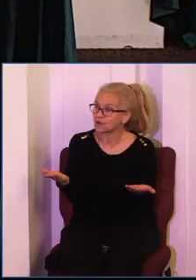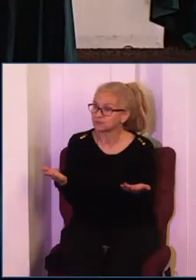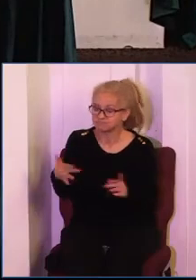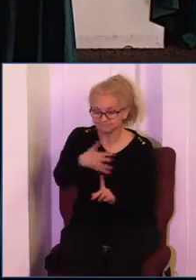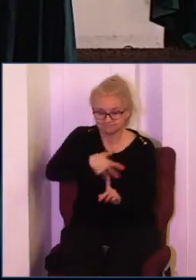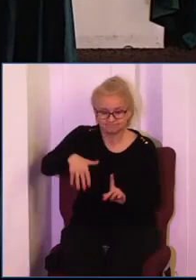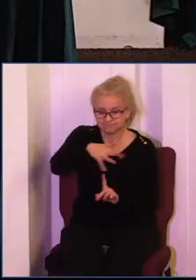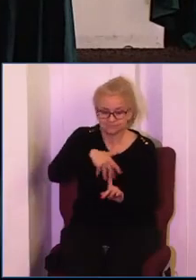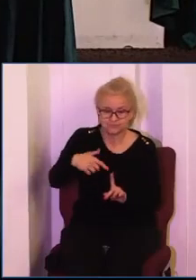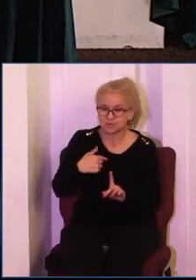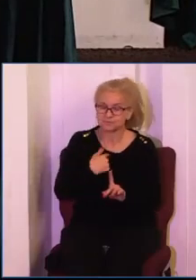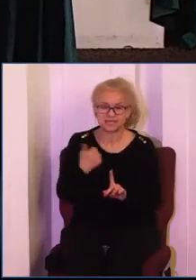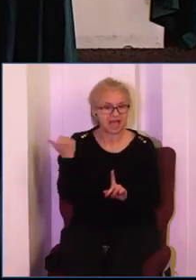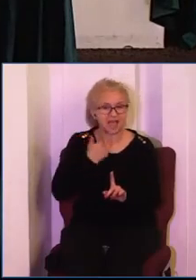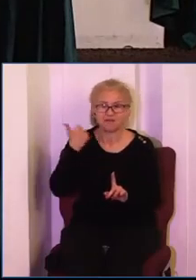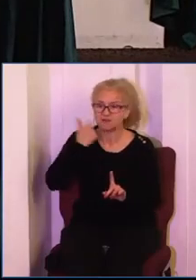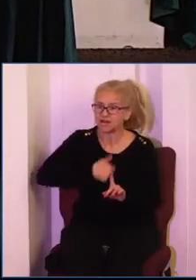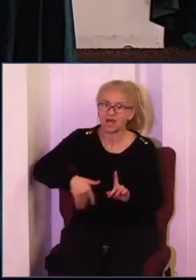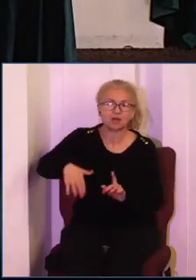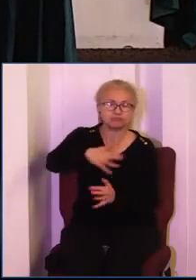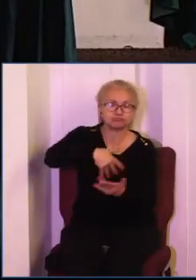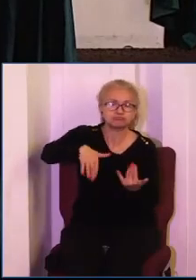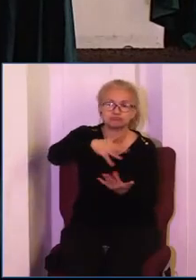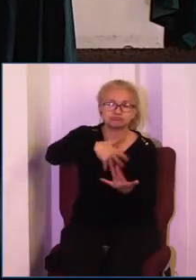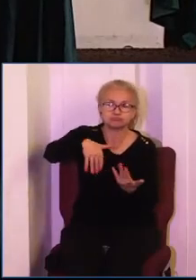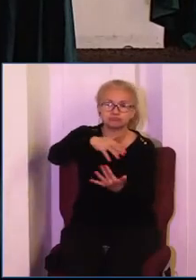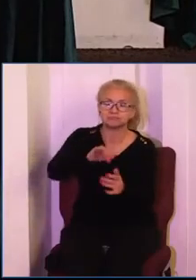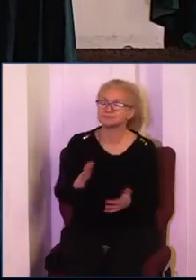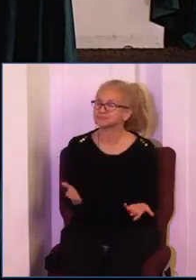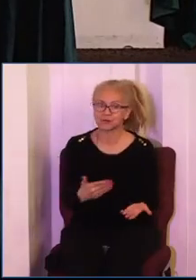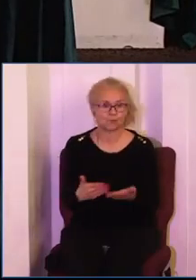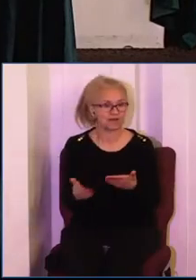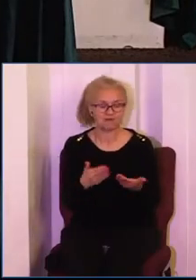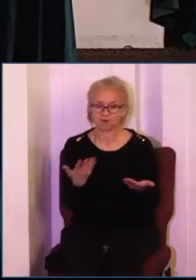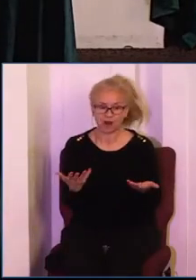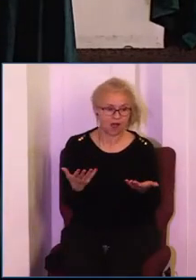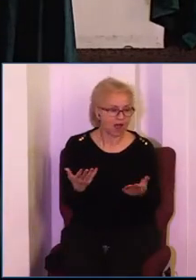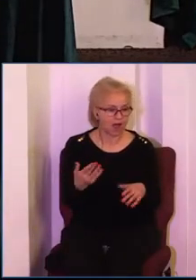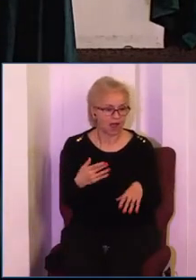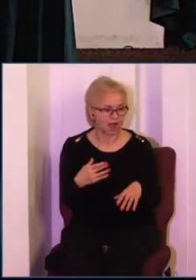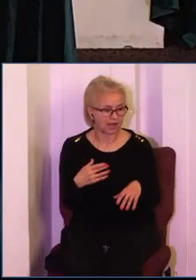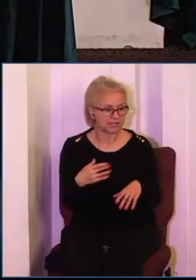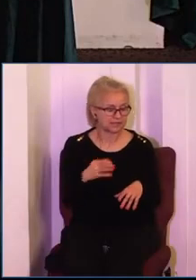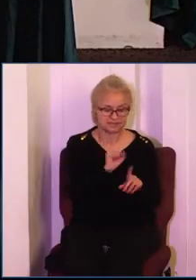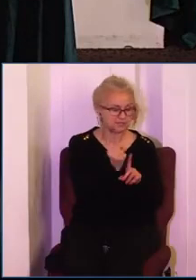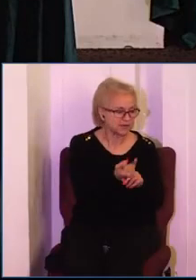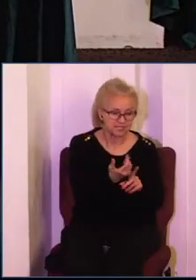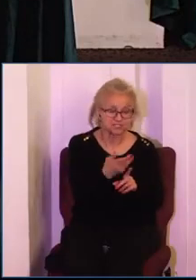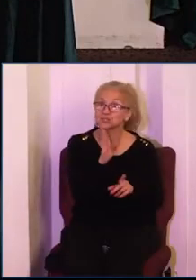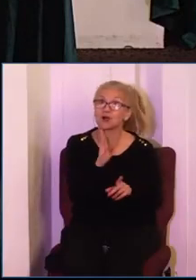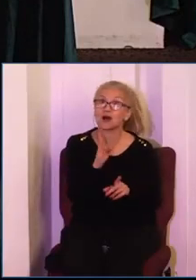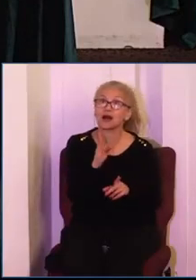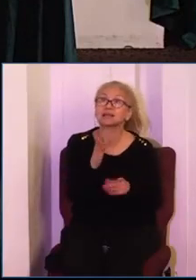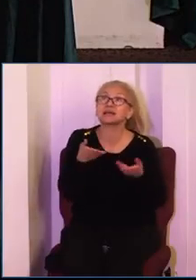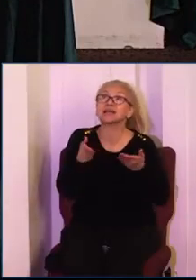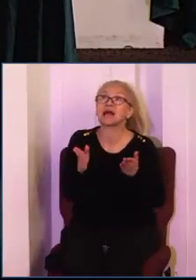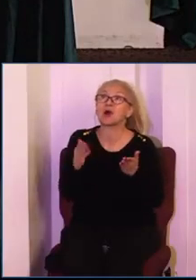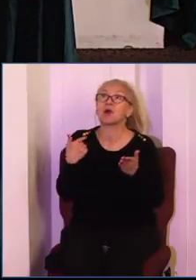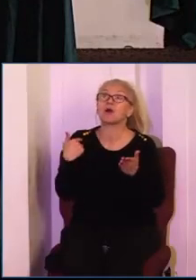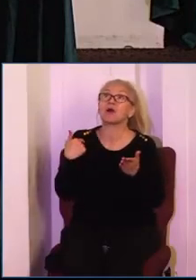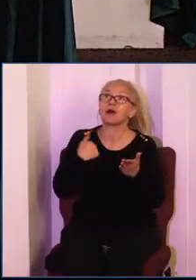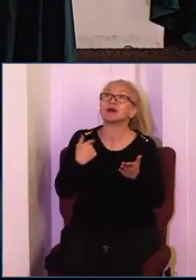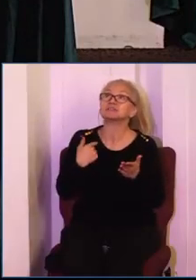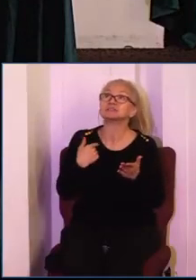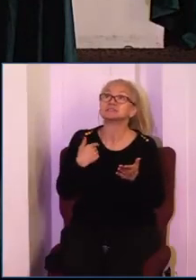me every single day. So whatever our situation, God, help us to reach out and